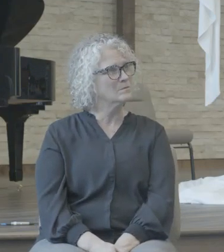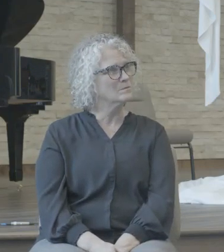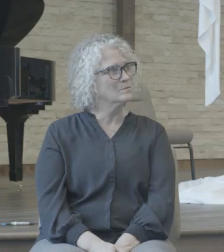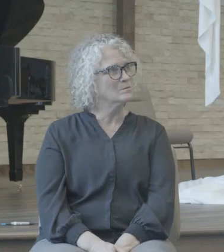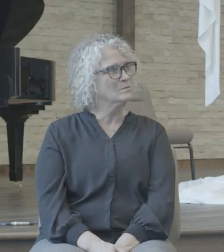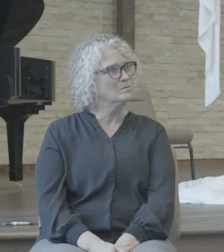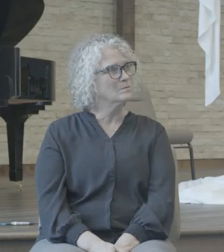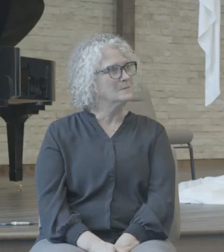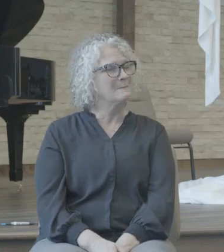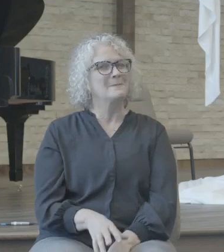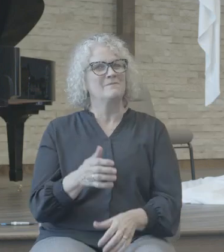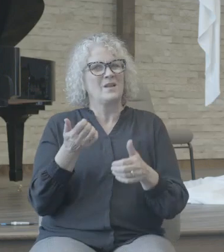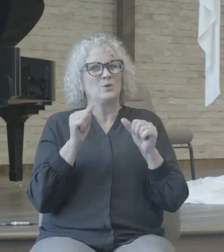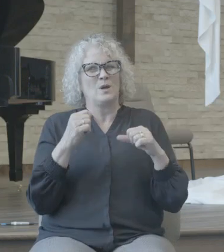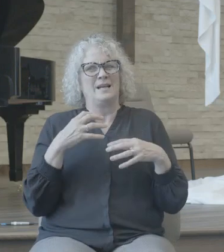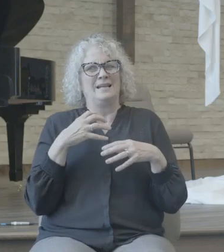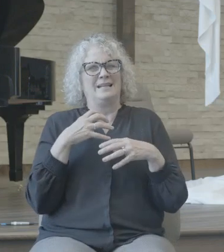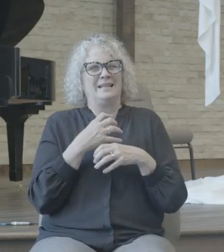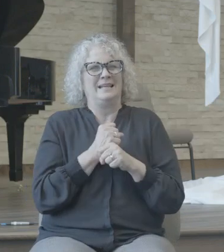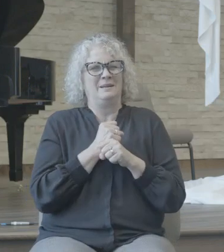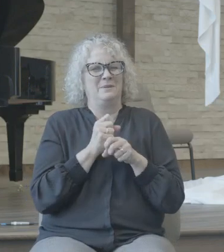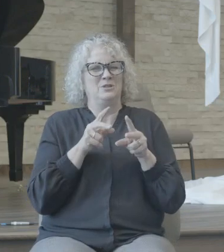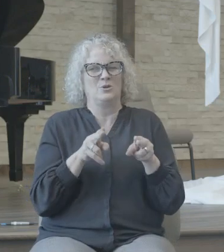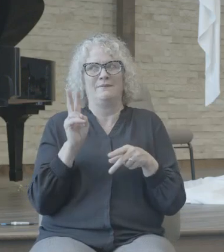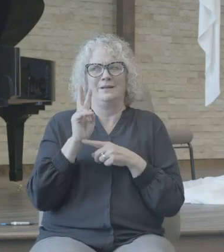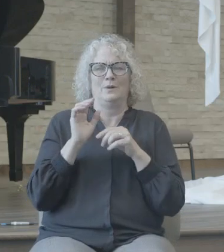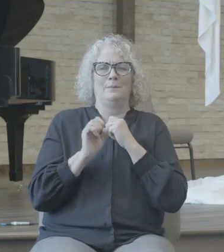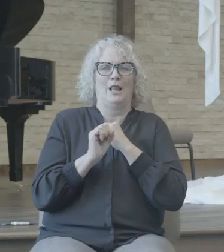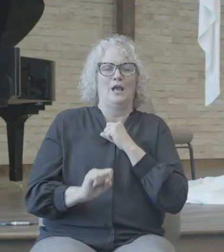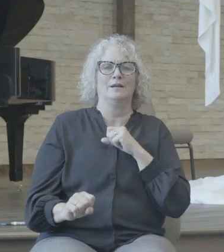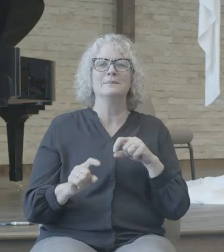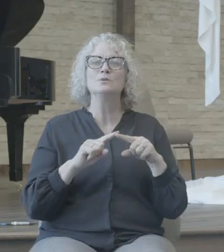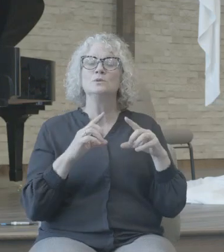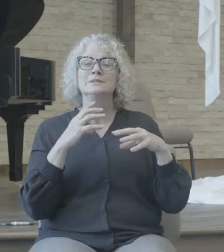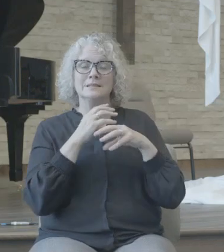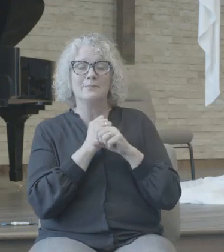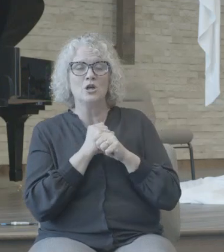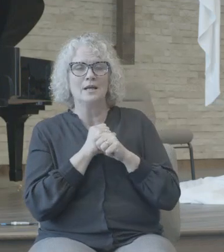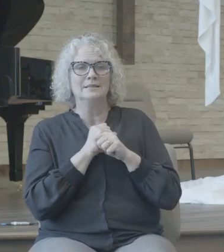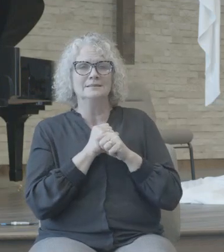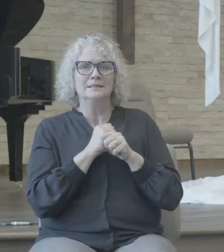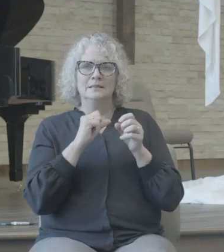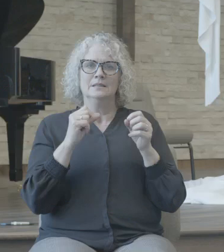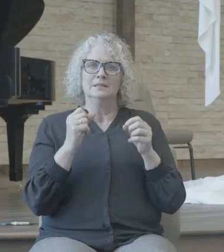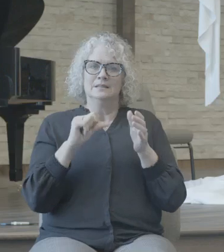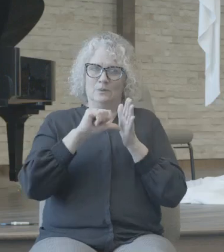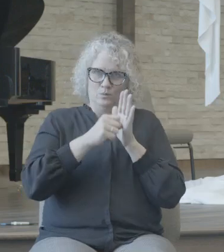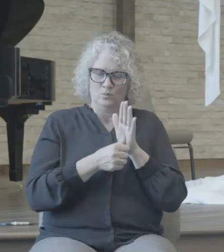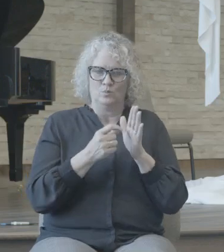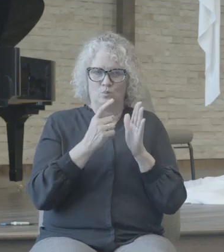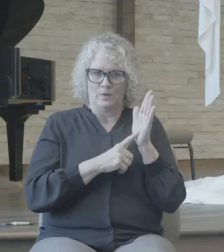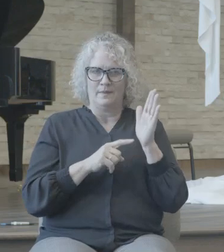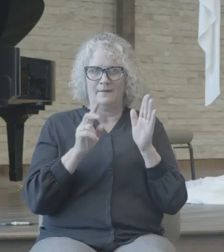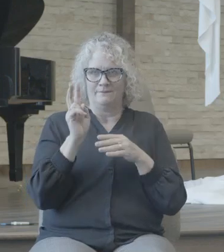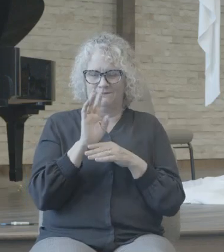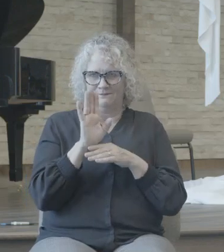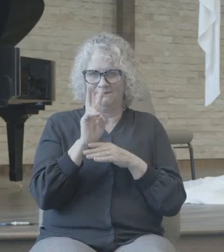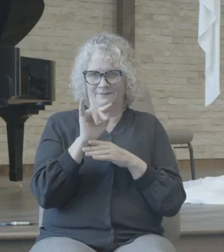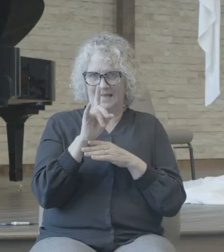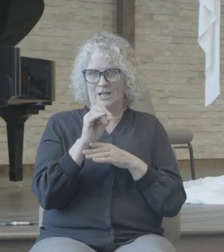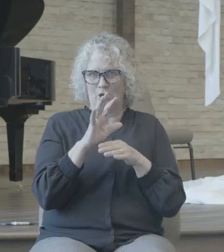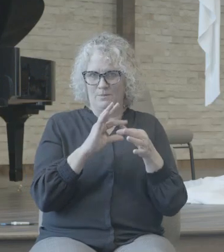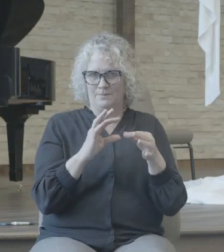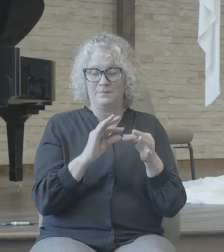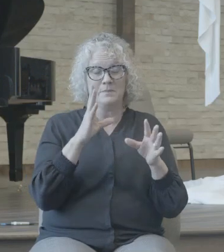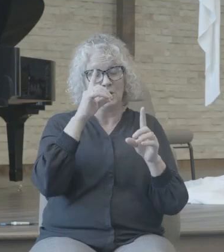So I'll try to keep it short since the video was a little longer, but just to summarize and reiterate what the video said, the main goal of